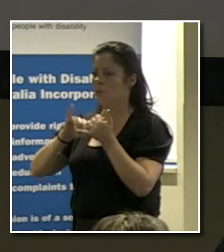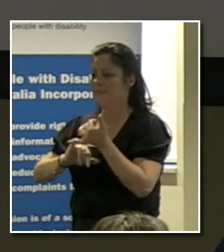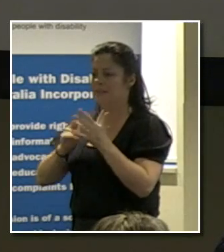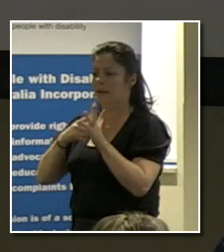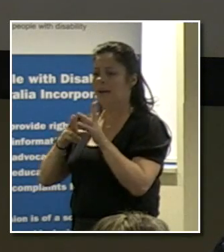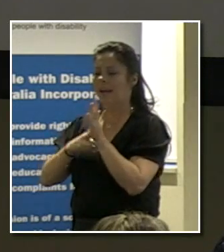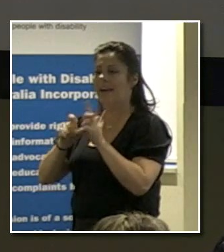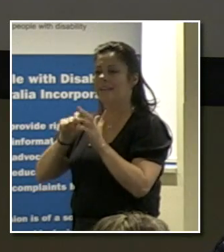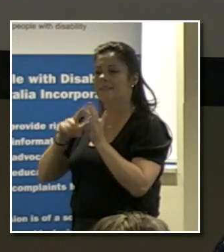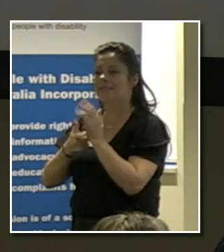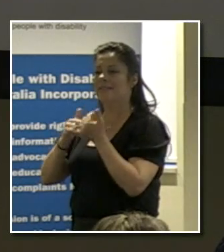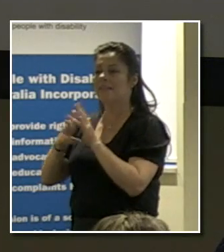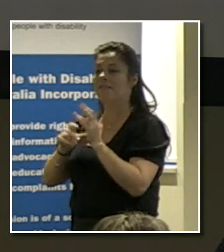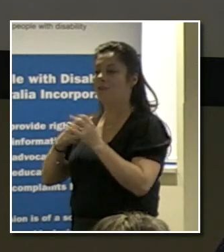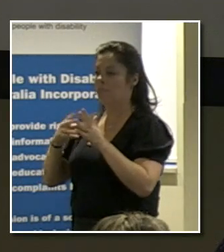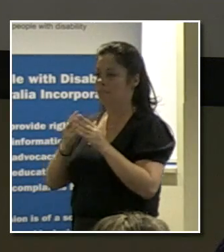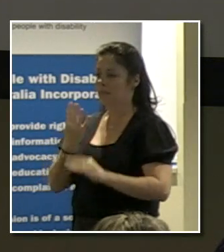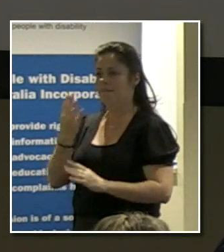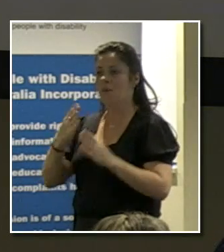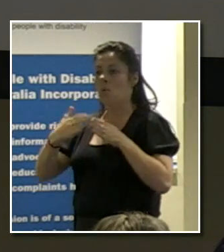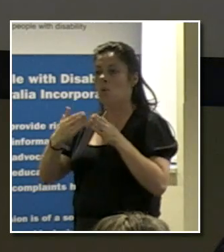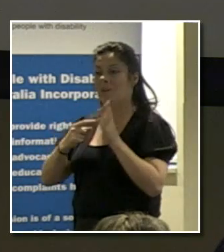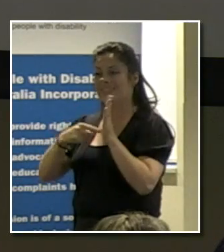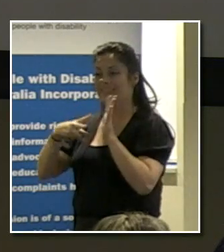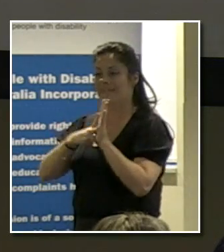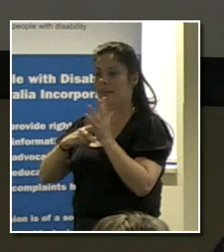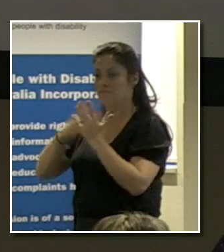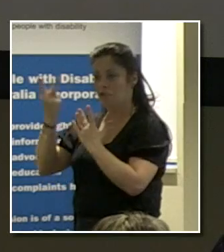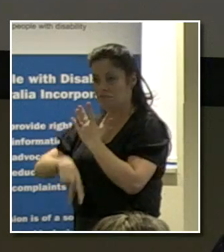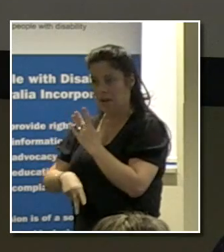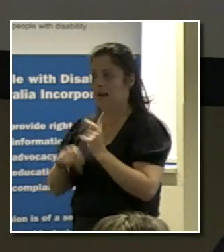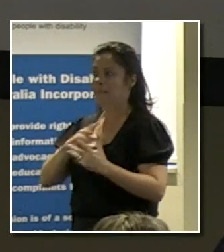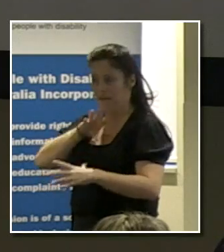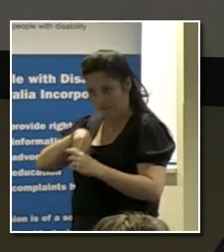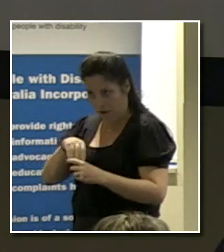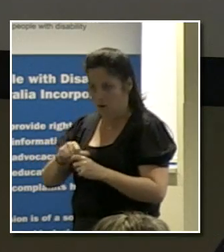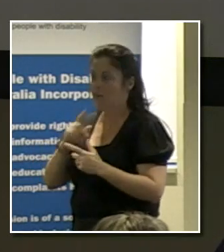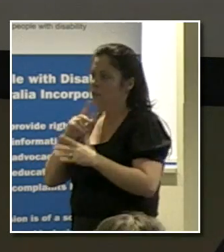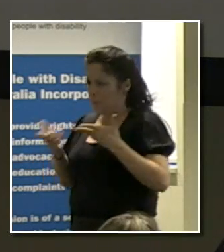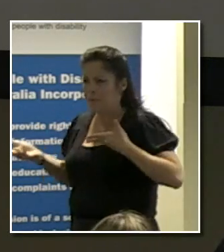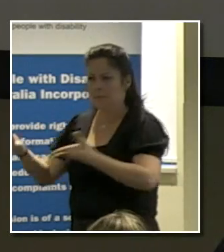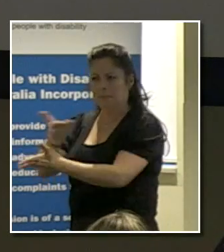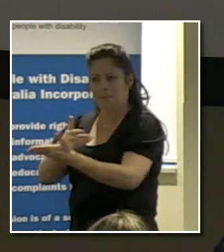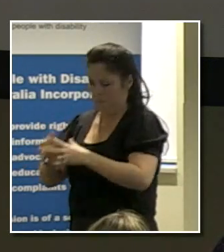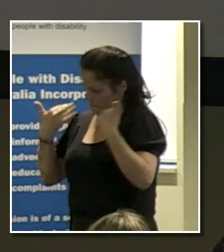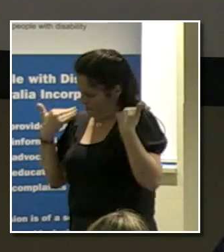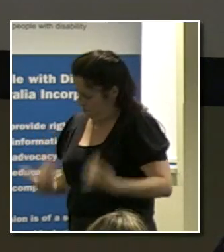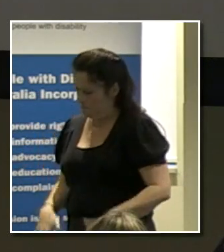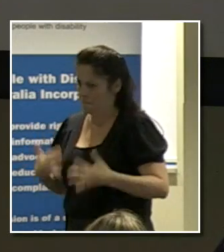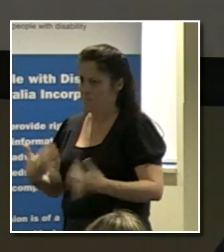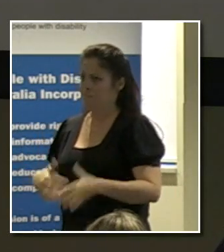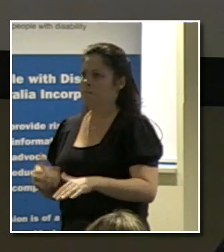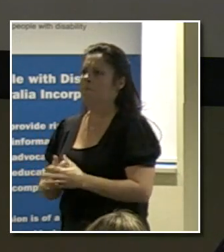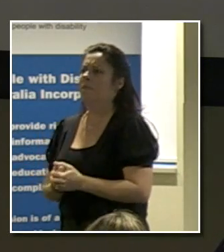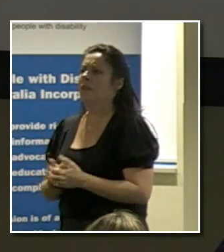program. I'd like to congratulate Sam Connor and other members of the Bolshie Divas for some truly excellent work